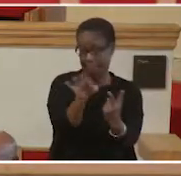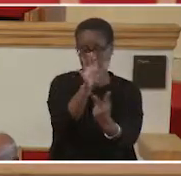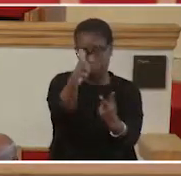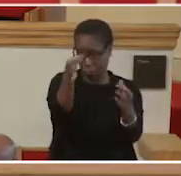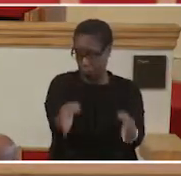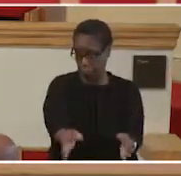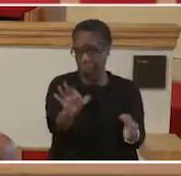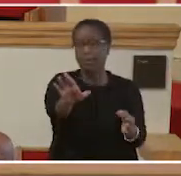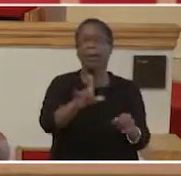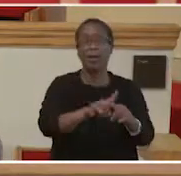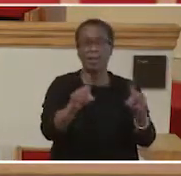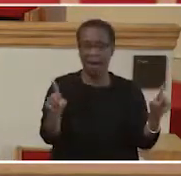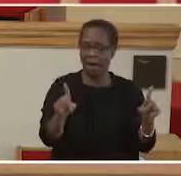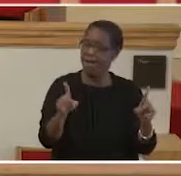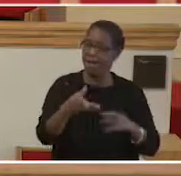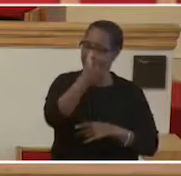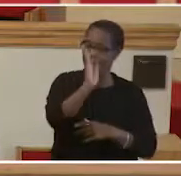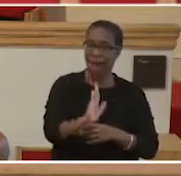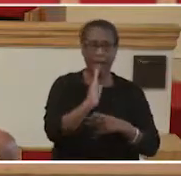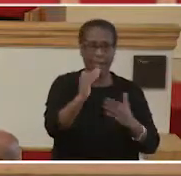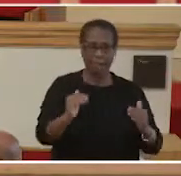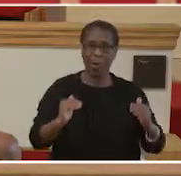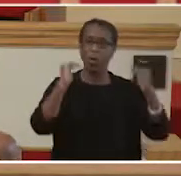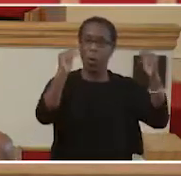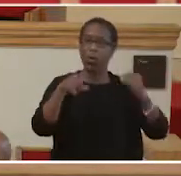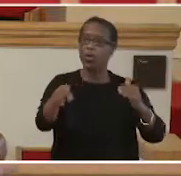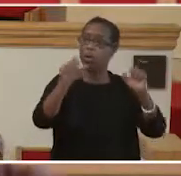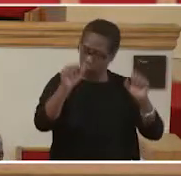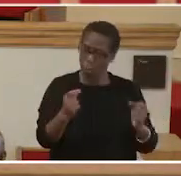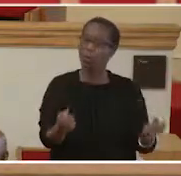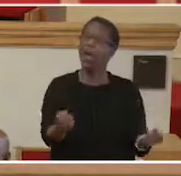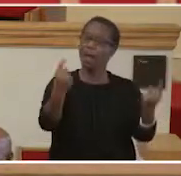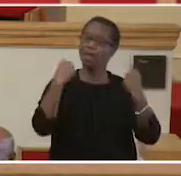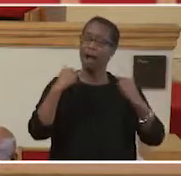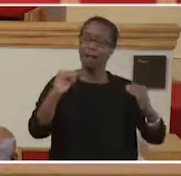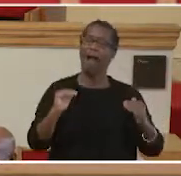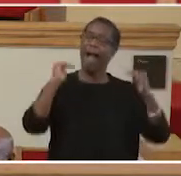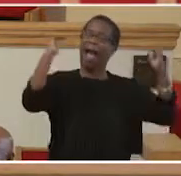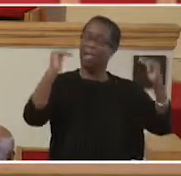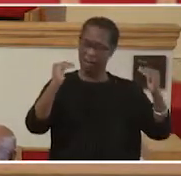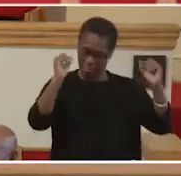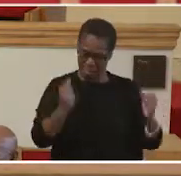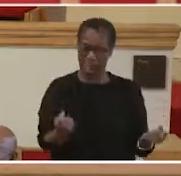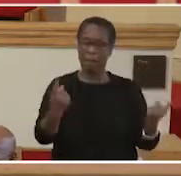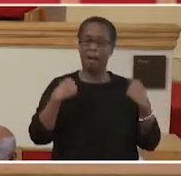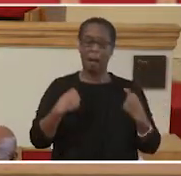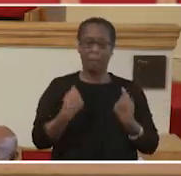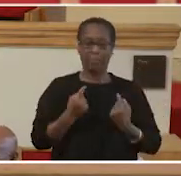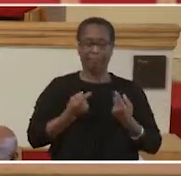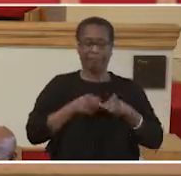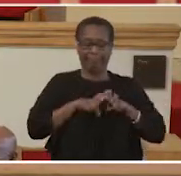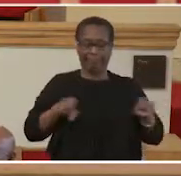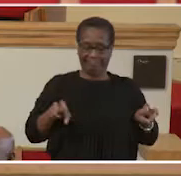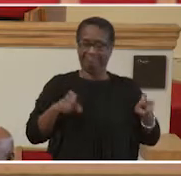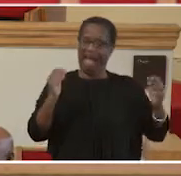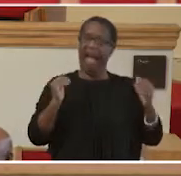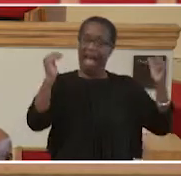prerogative. But God has promoted you, so you can come on up a little higher if you choose.